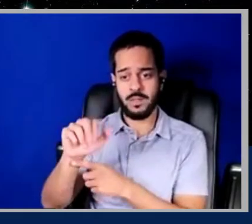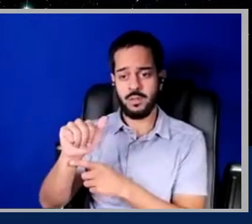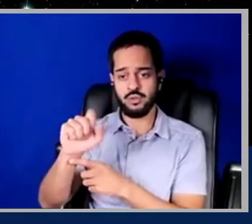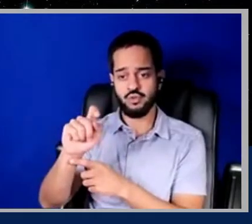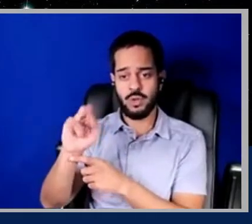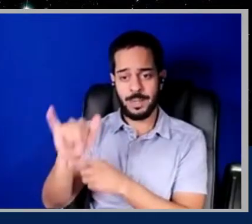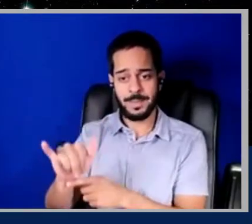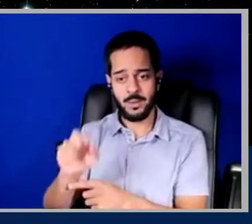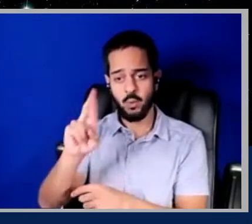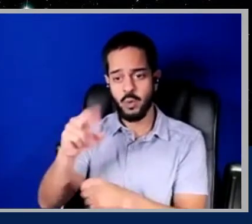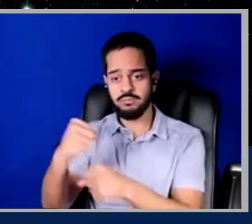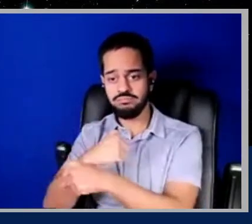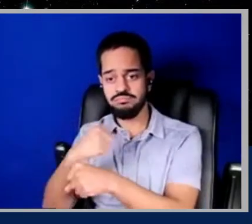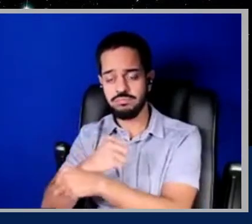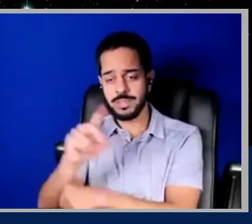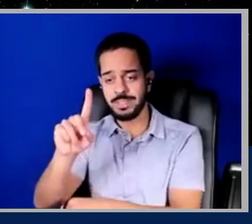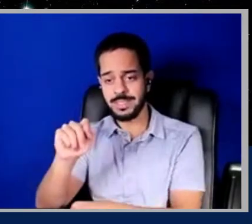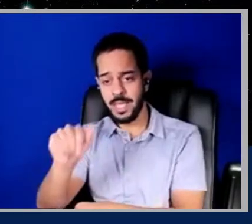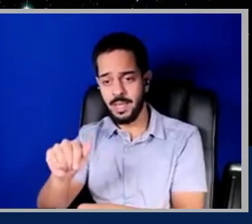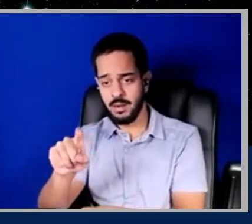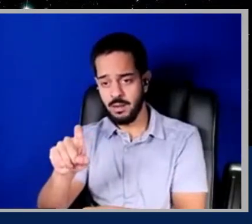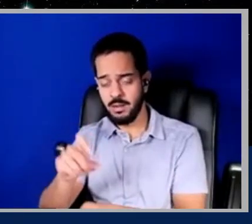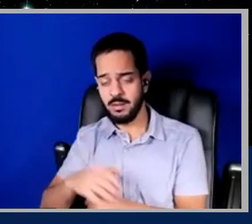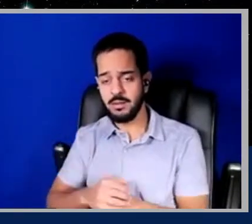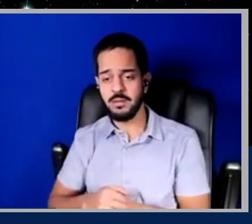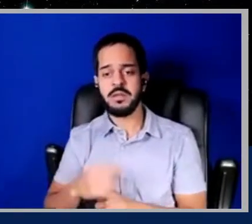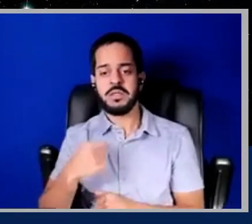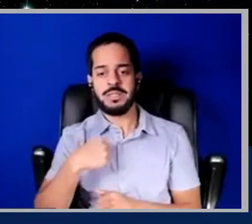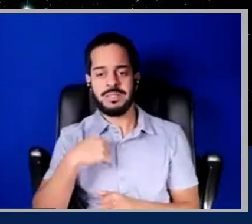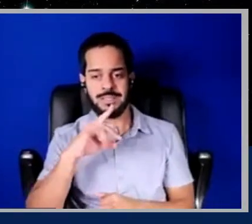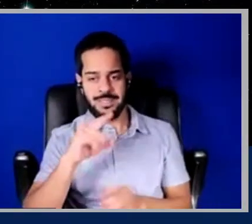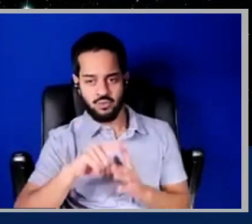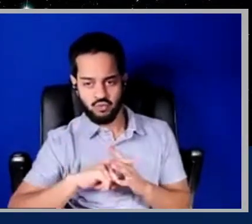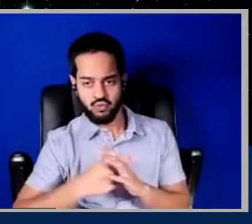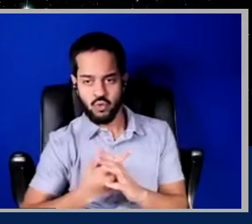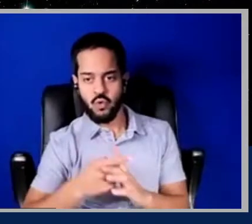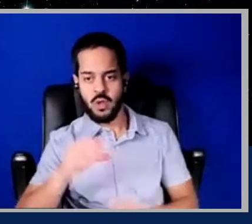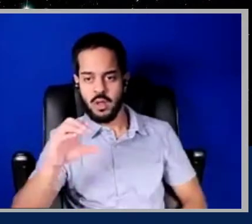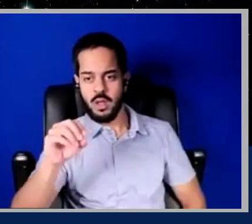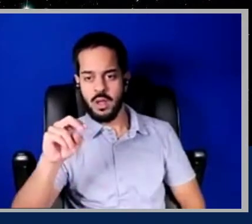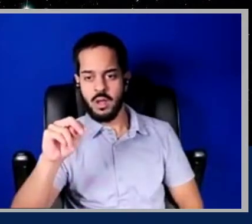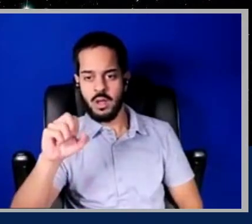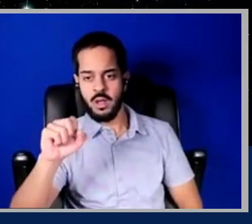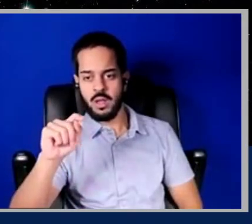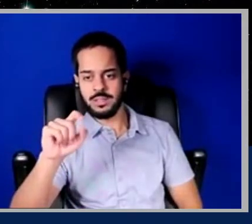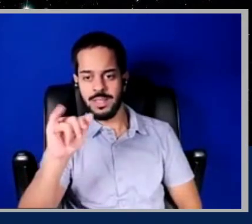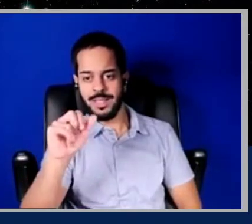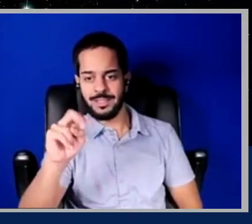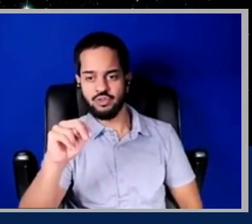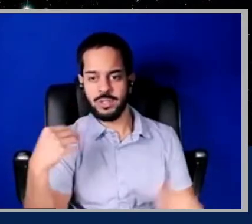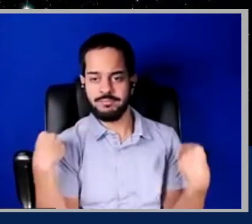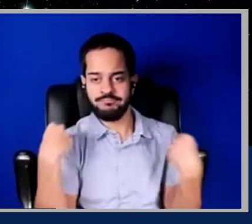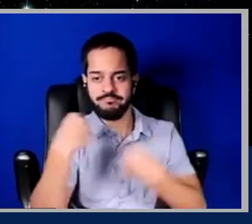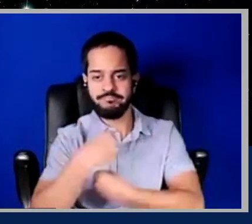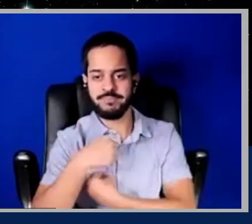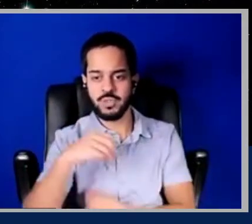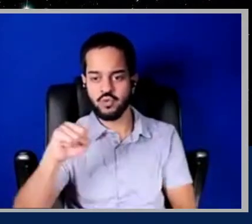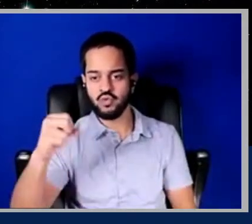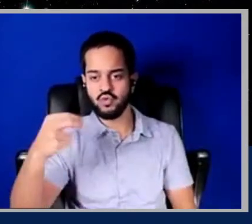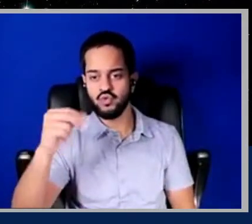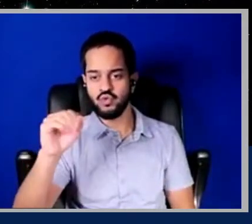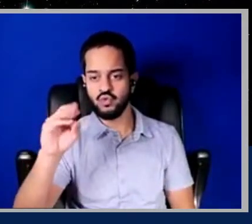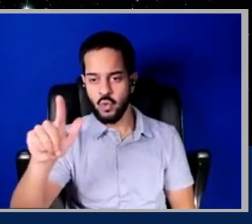ever? I have started a constellation shawl. So there are some people who have mapped segments of the